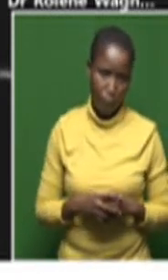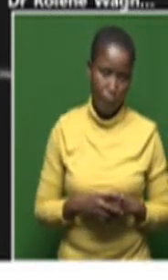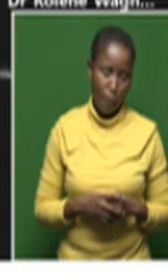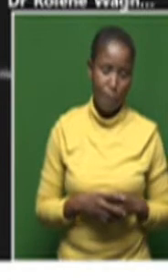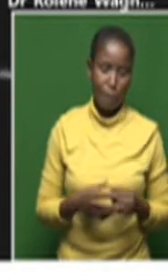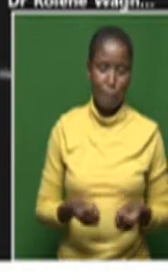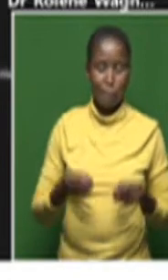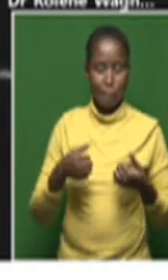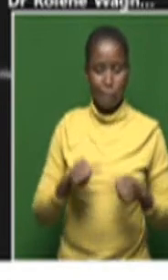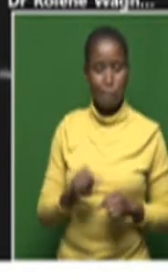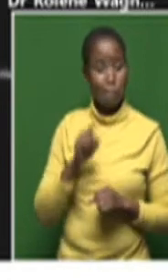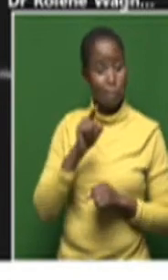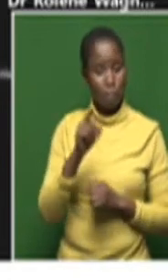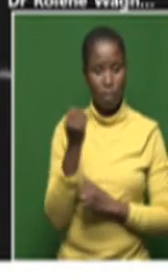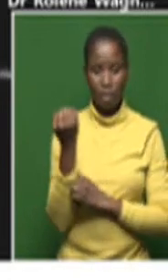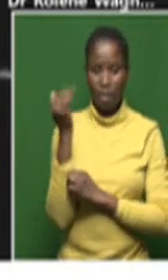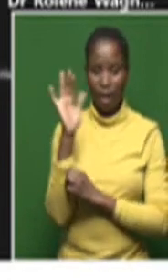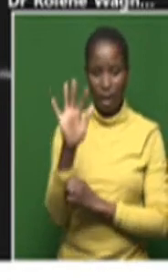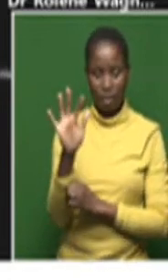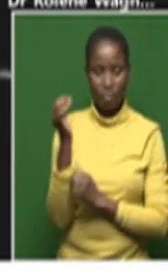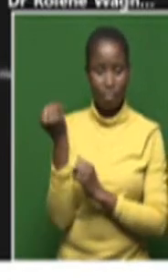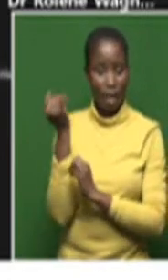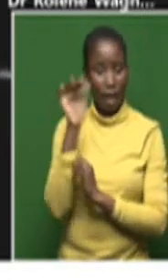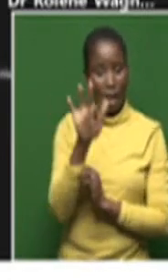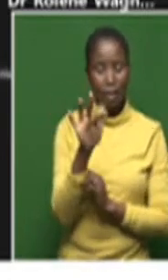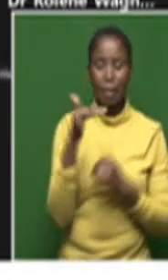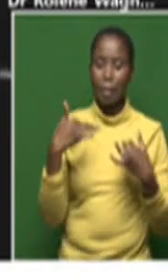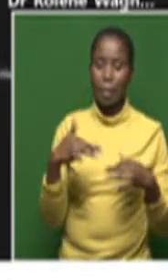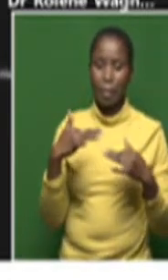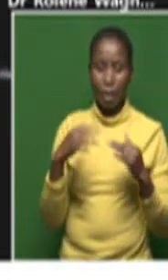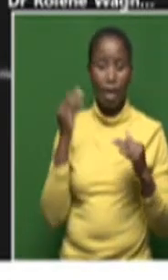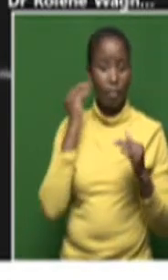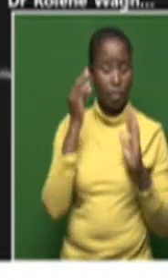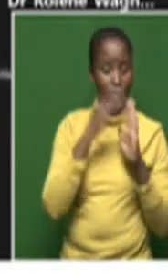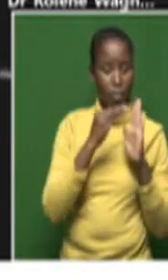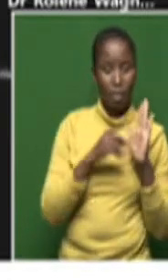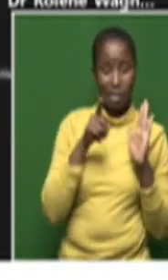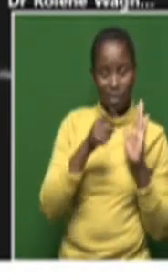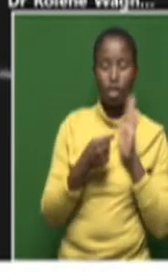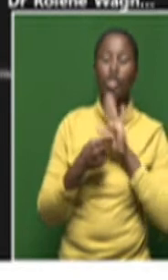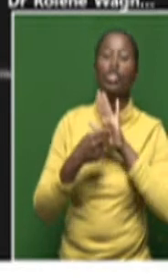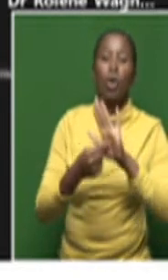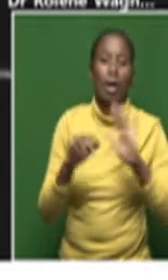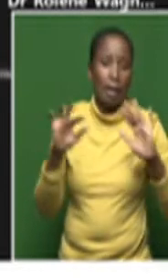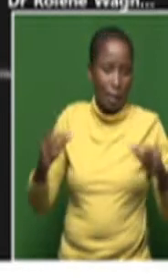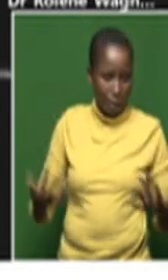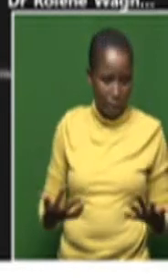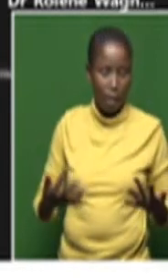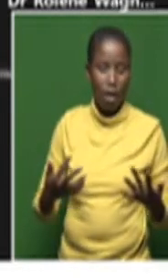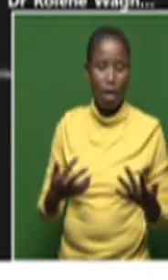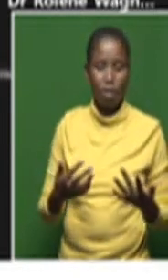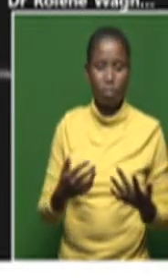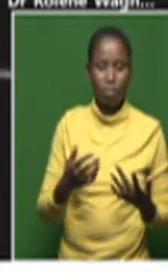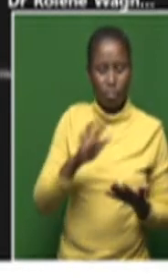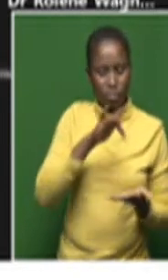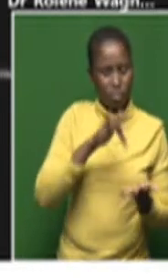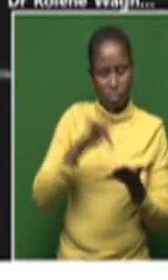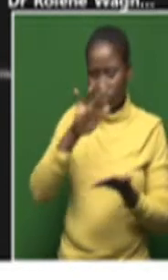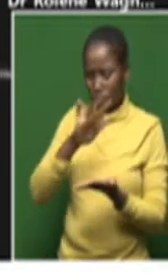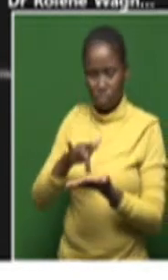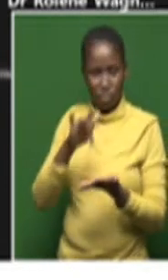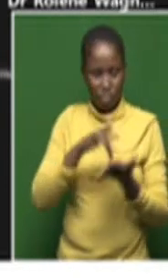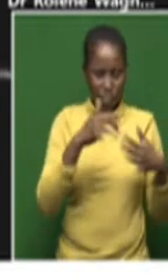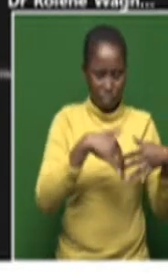And this is a busy slide. I think the reason that it was put in was just to show how we've supplemented these fixed sites located at our